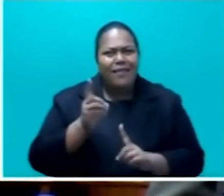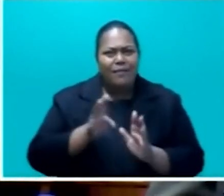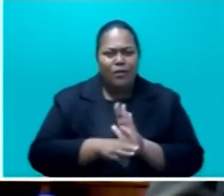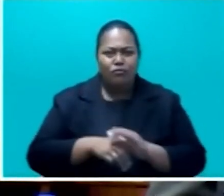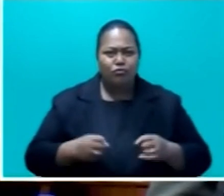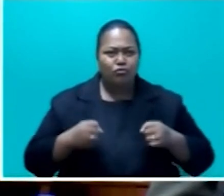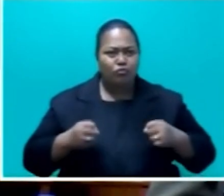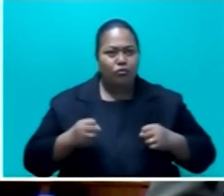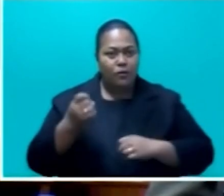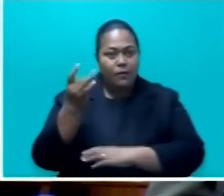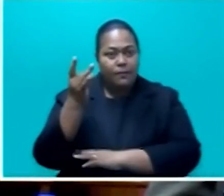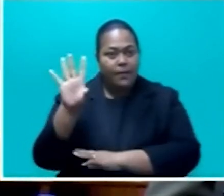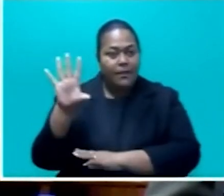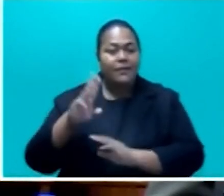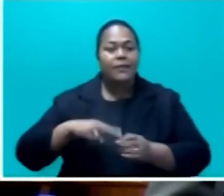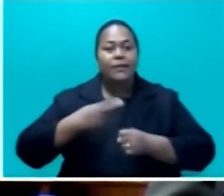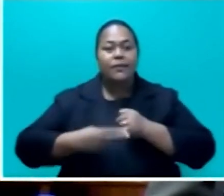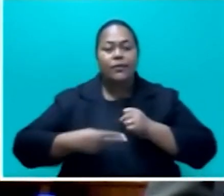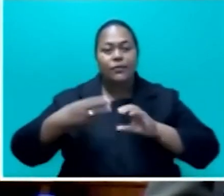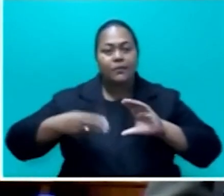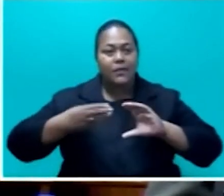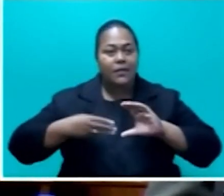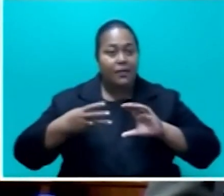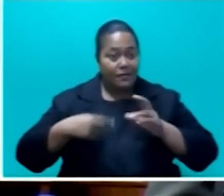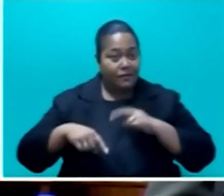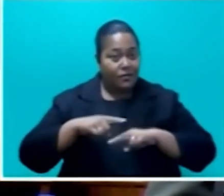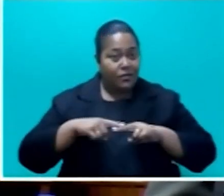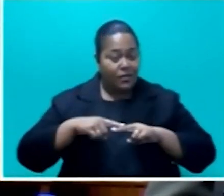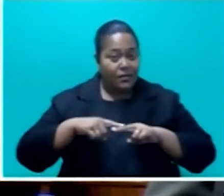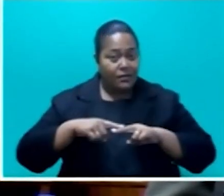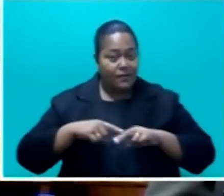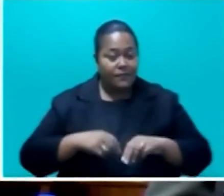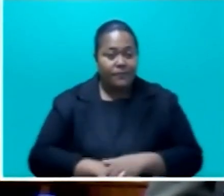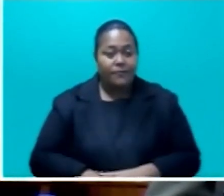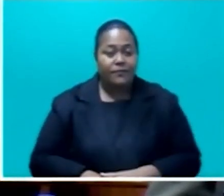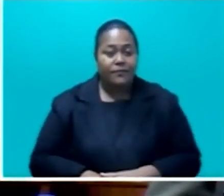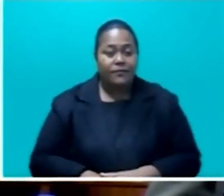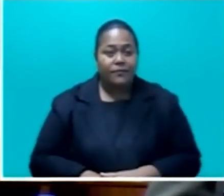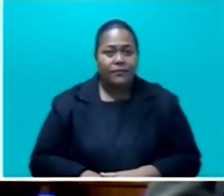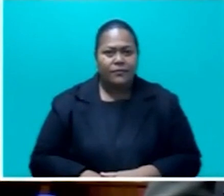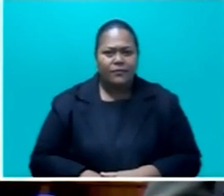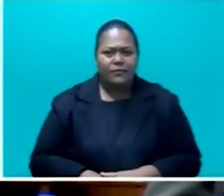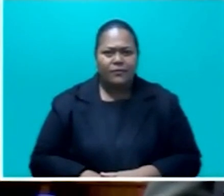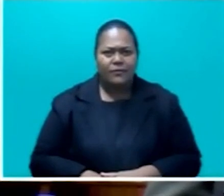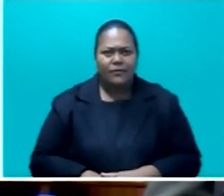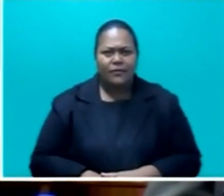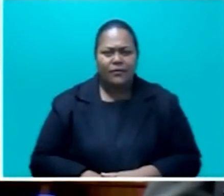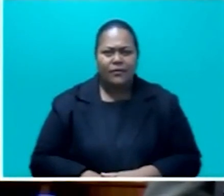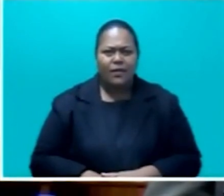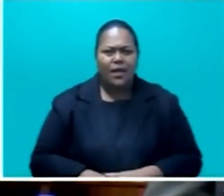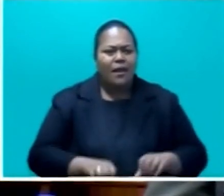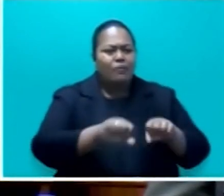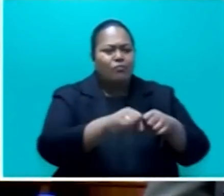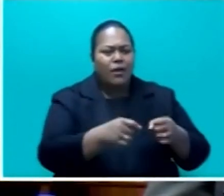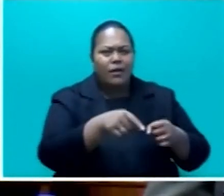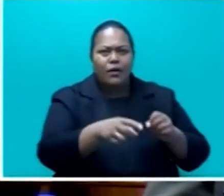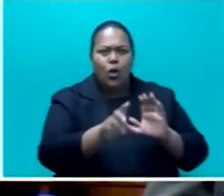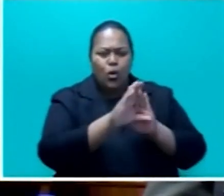and independent news media in Fiji, and a breach of the constitutional right to freedom of